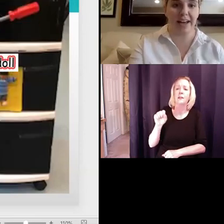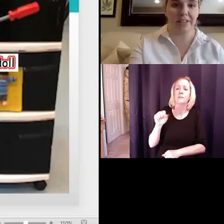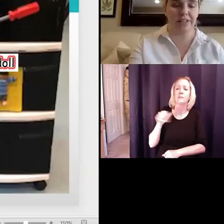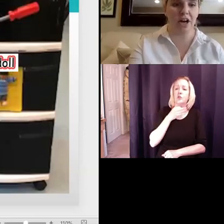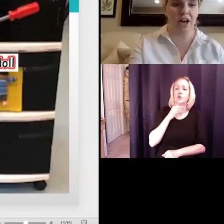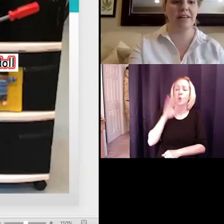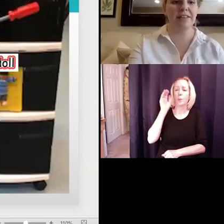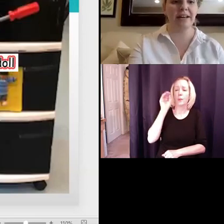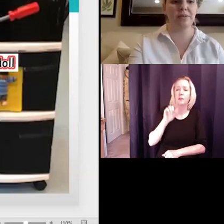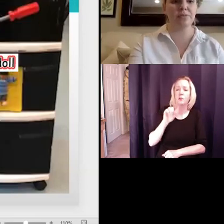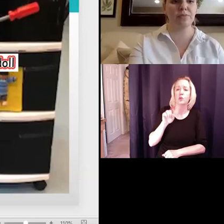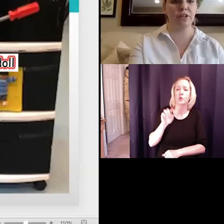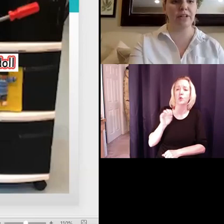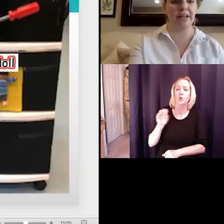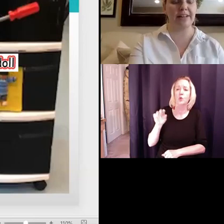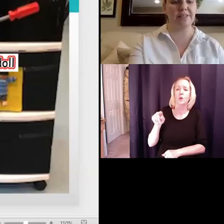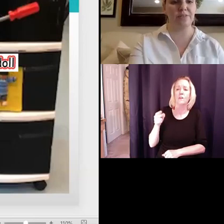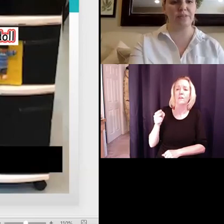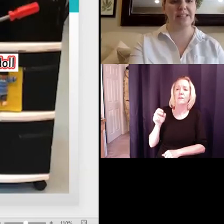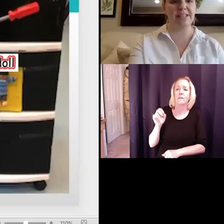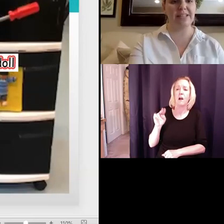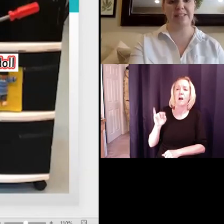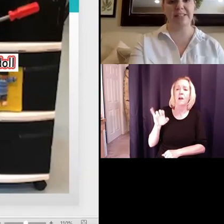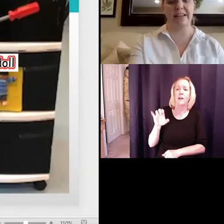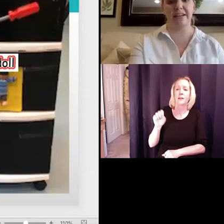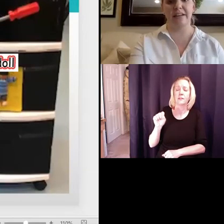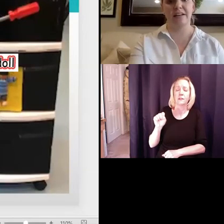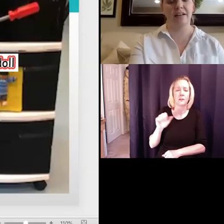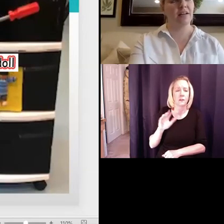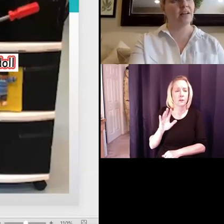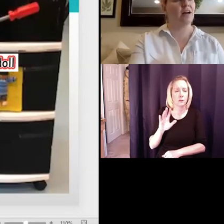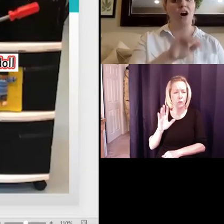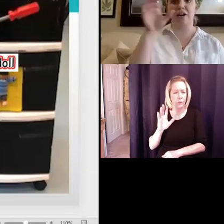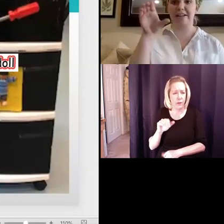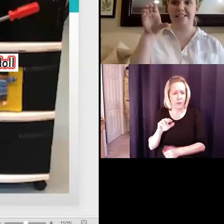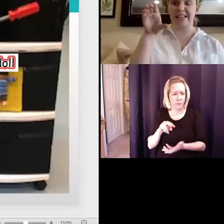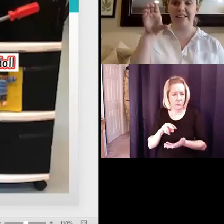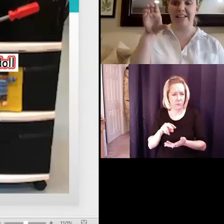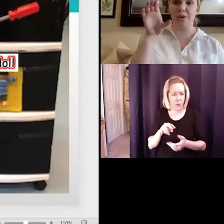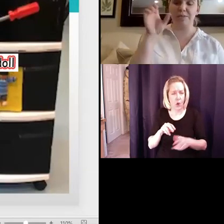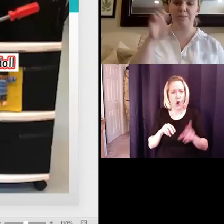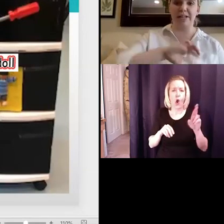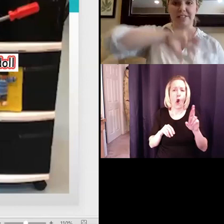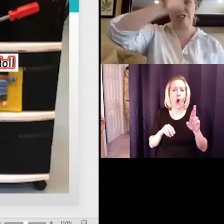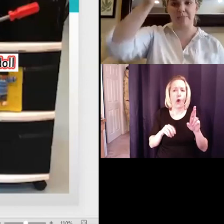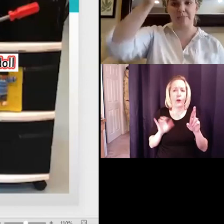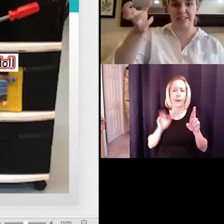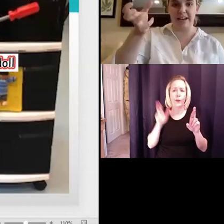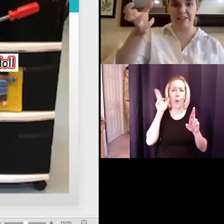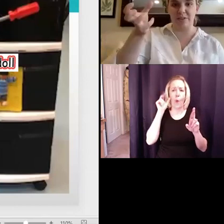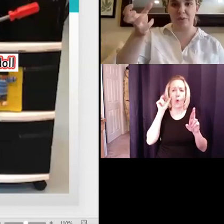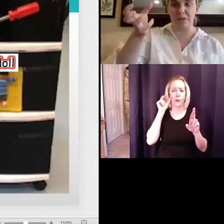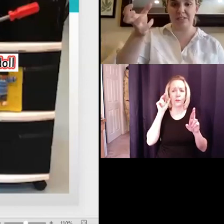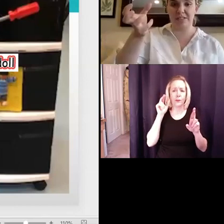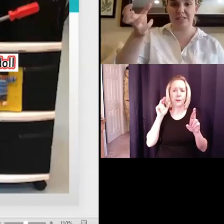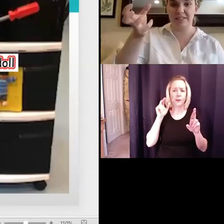I haven't. Oh, I think I was looking at zoo. Is that where it's like R is like a horse because it's shaped like the head of